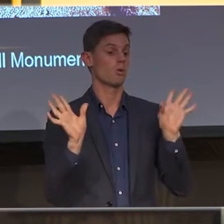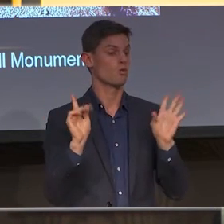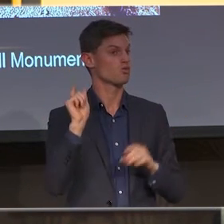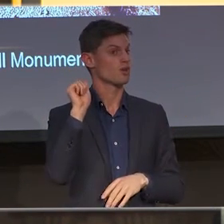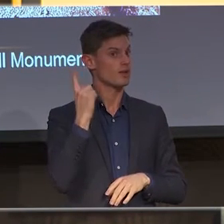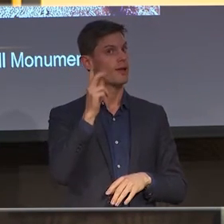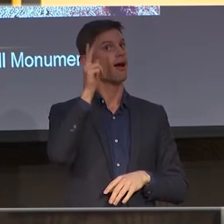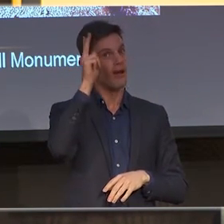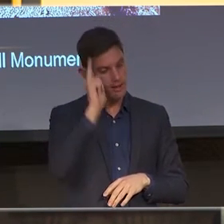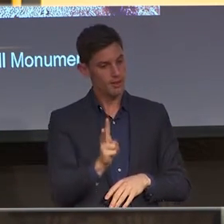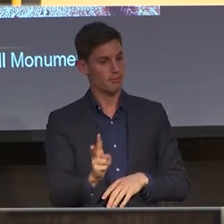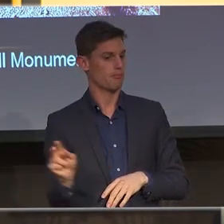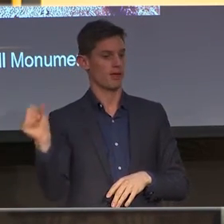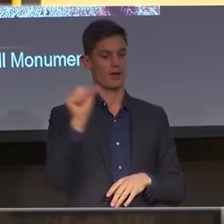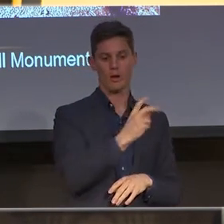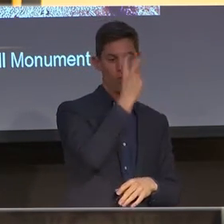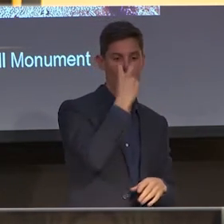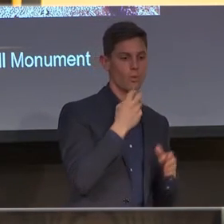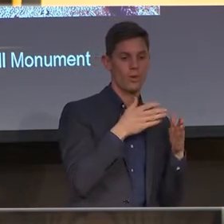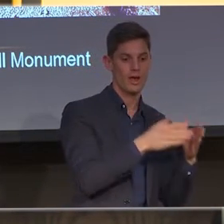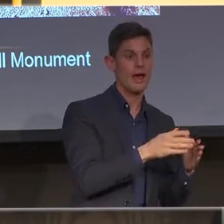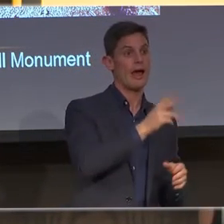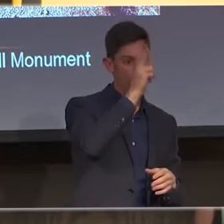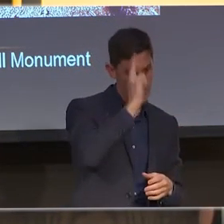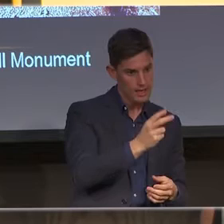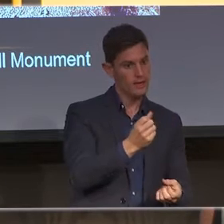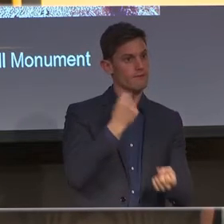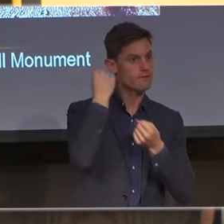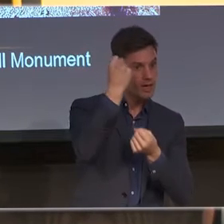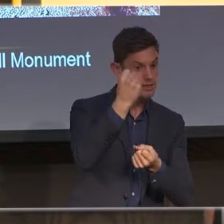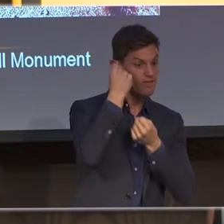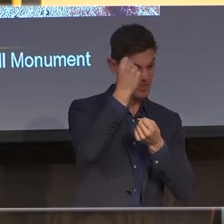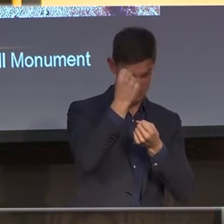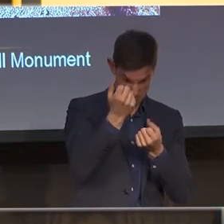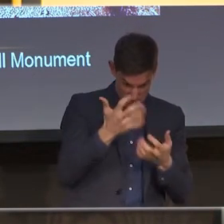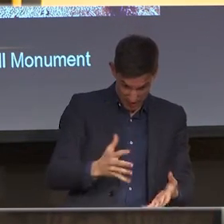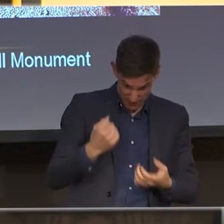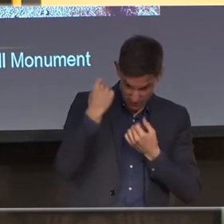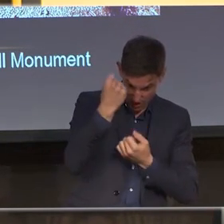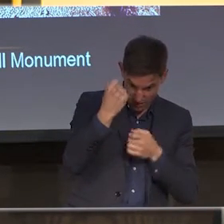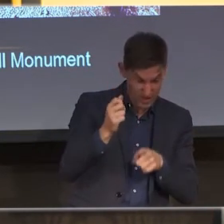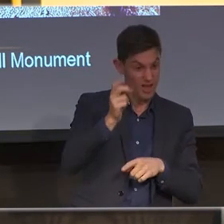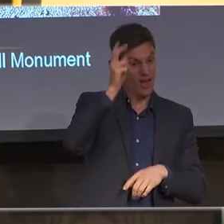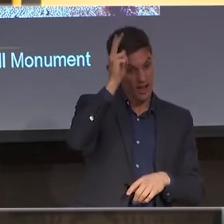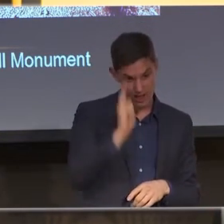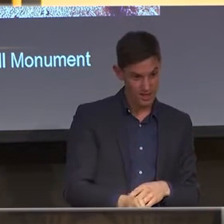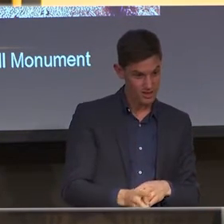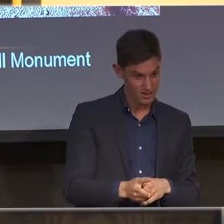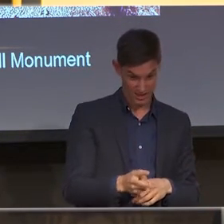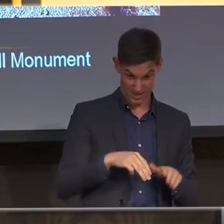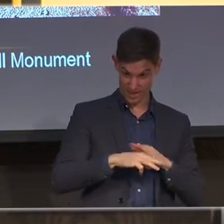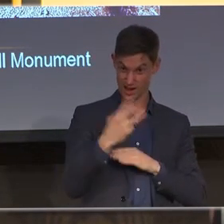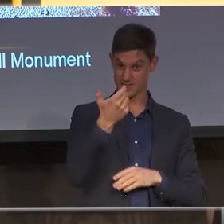life for the local Gurindji mob today and their new fight for old rights and their desperation to reclaim the freedoms they fought for back